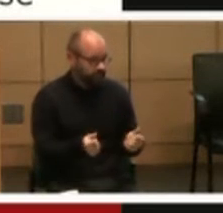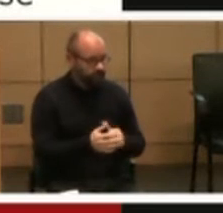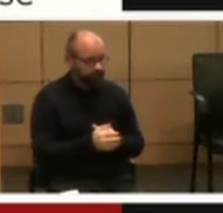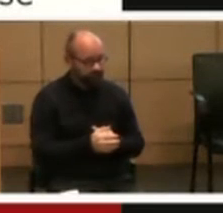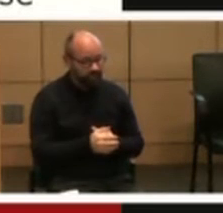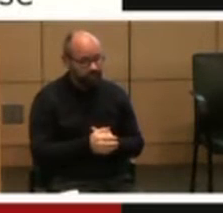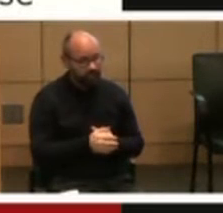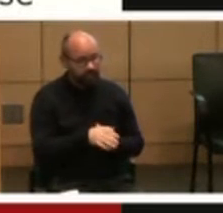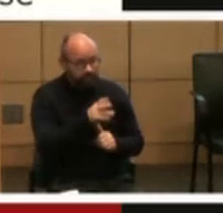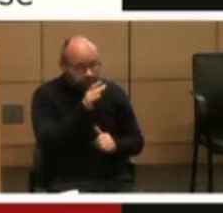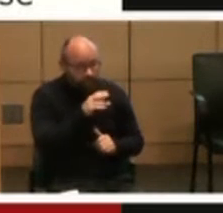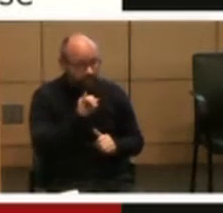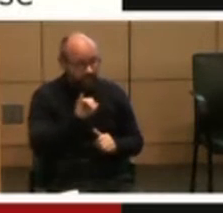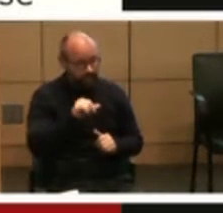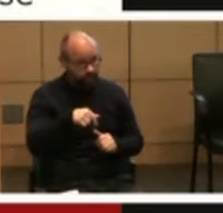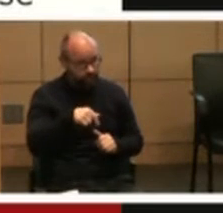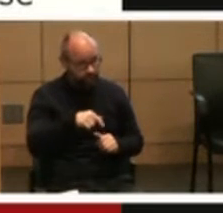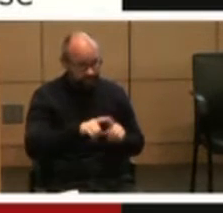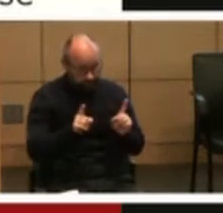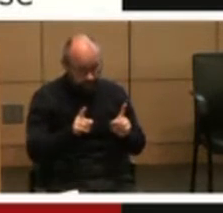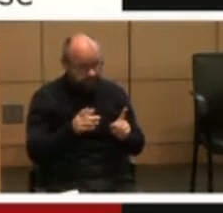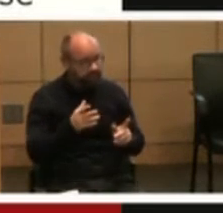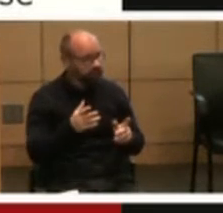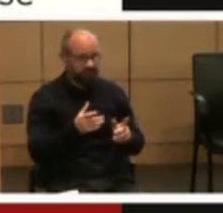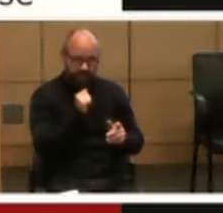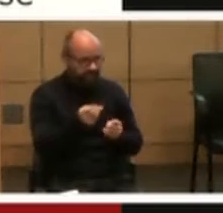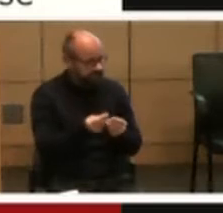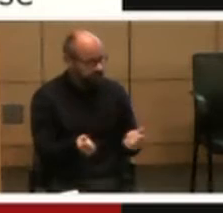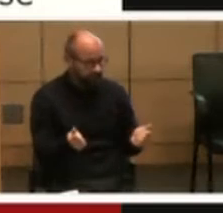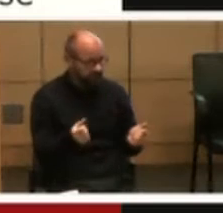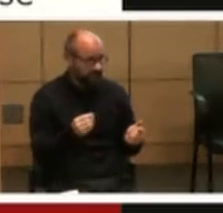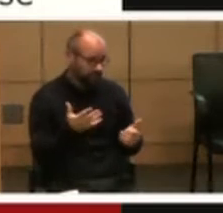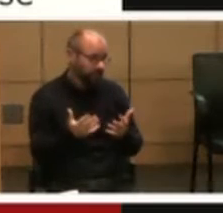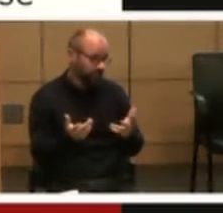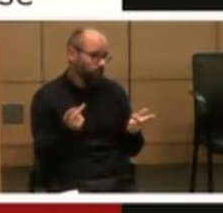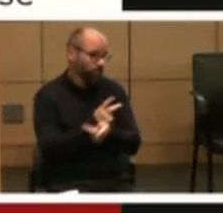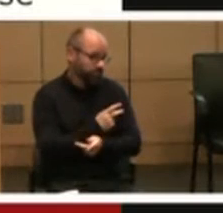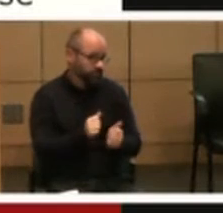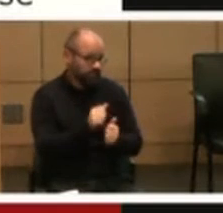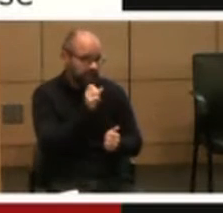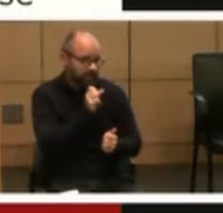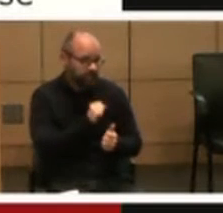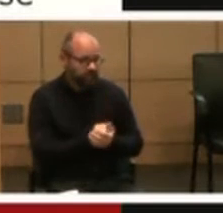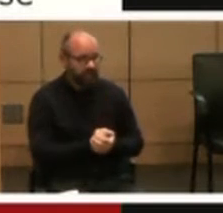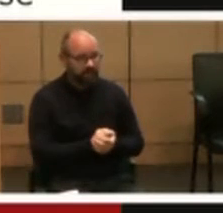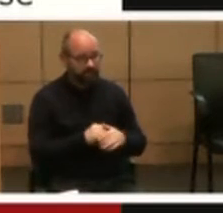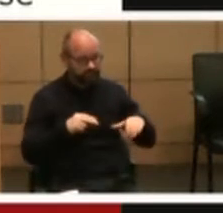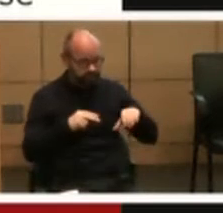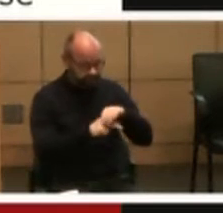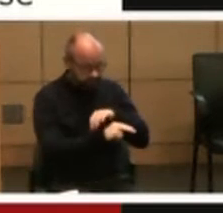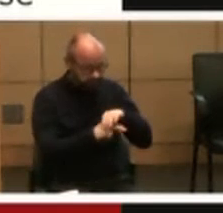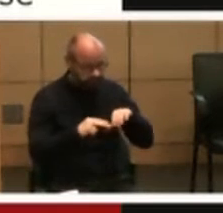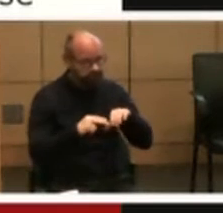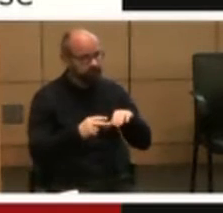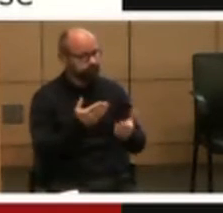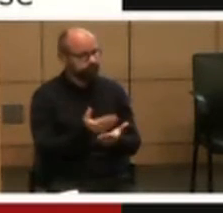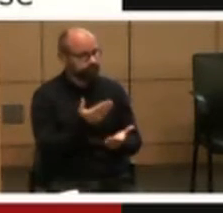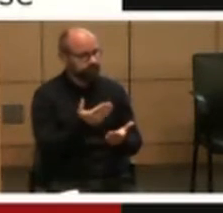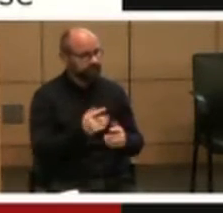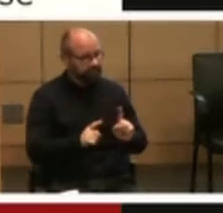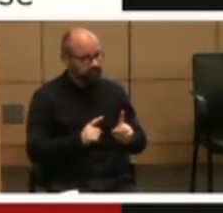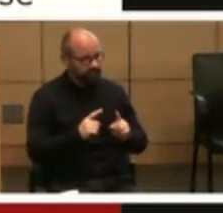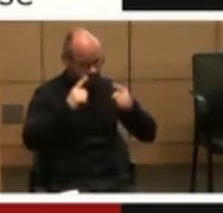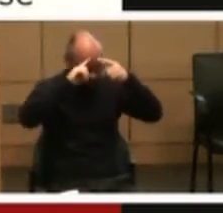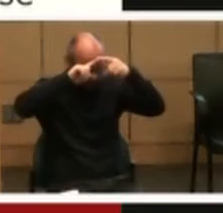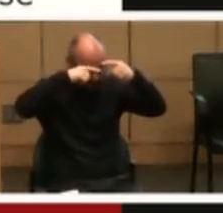disappear and also may widen with increasing age. There are MRI studies of the brain that show there are differences in processing, networks, and